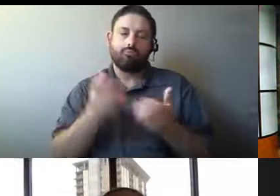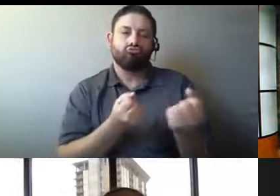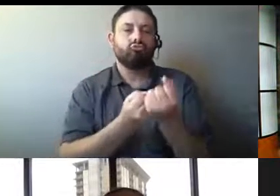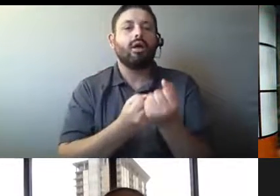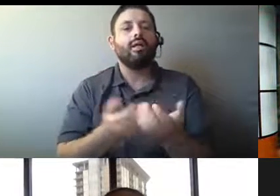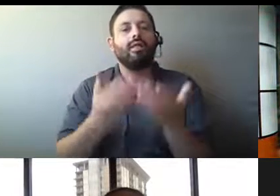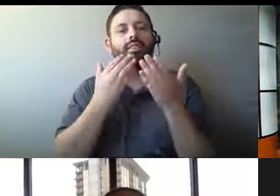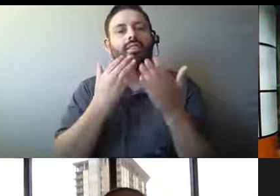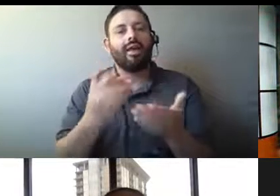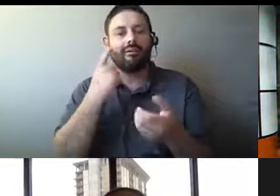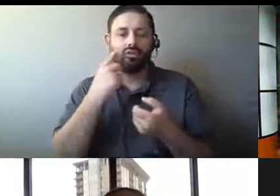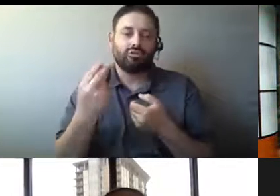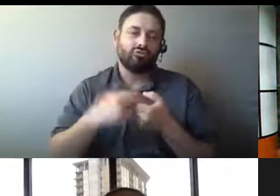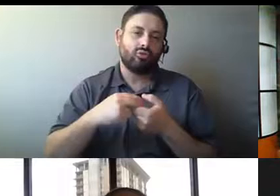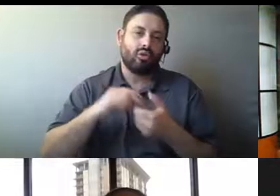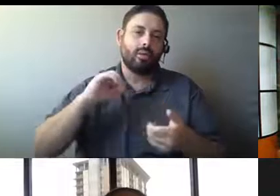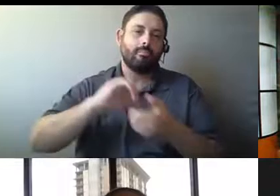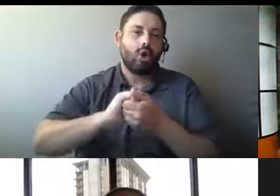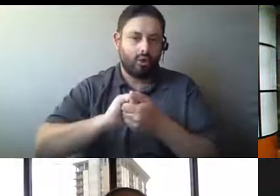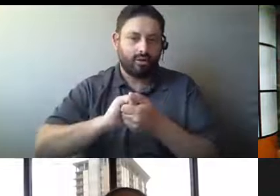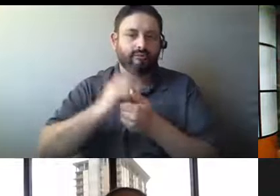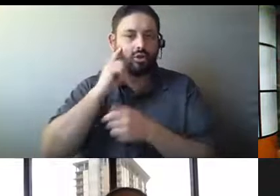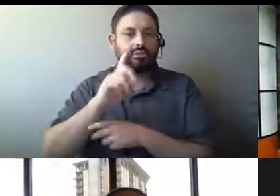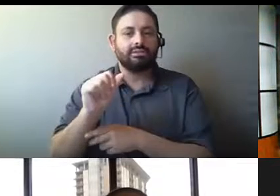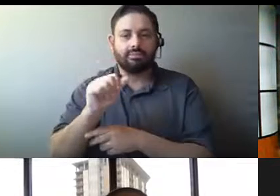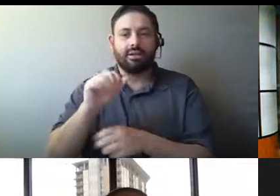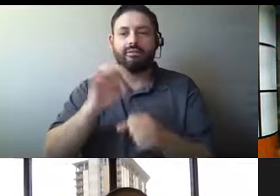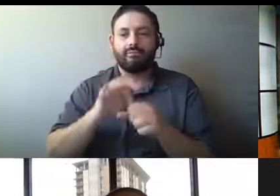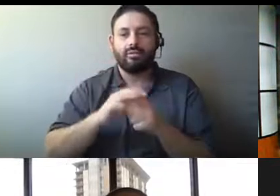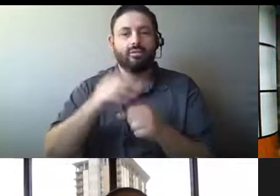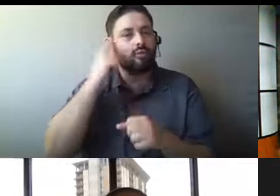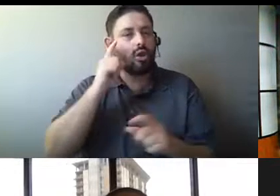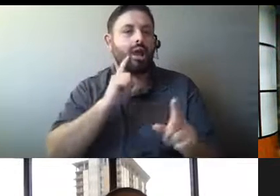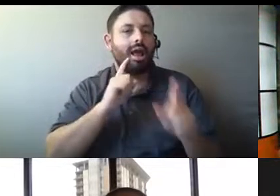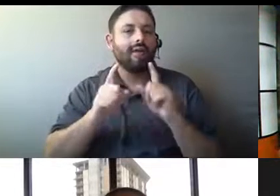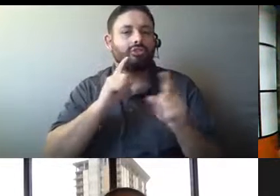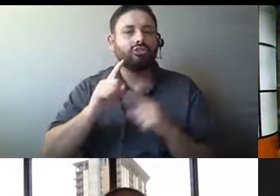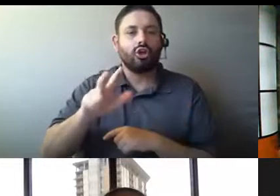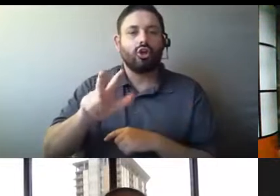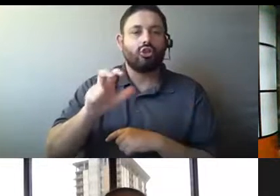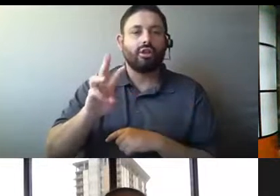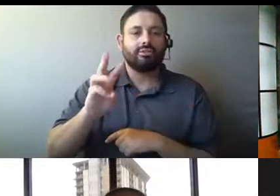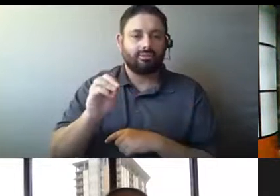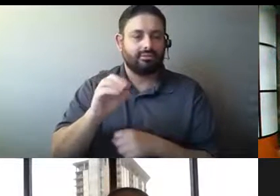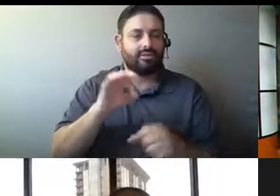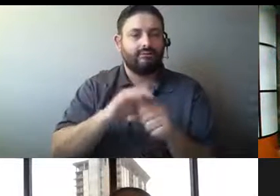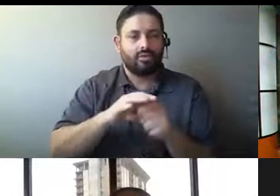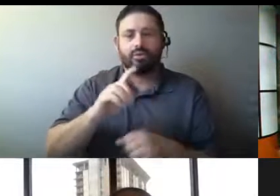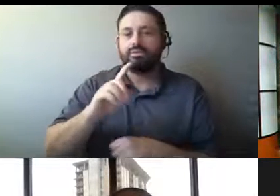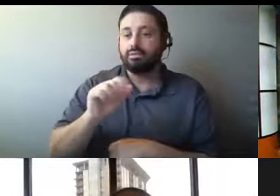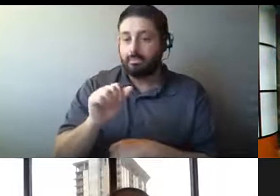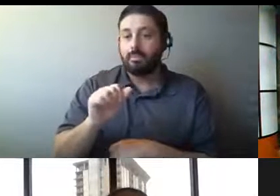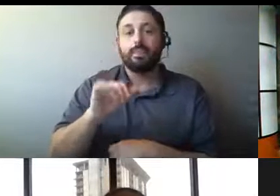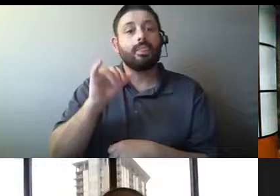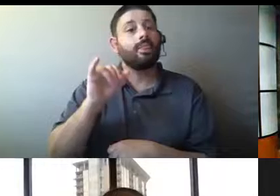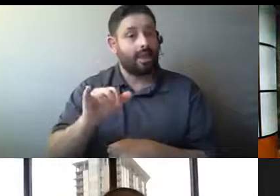you for joining the Partners in Disability Vote this evening for the Conversation 360, the Vote in Disability. This section is